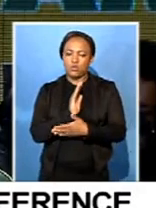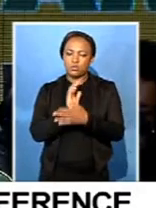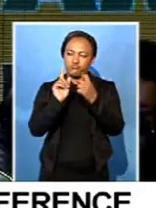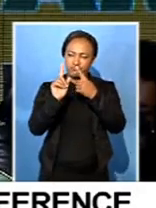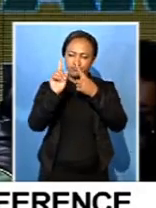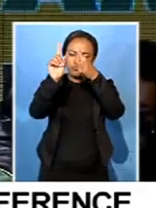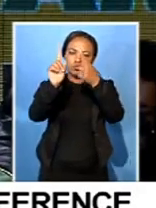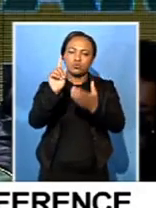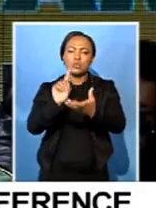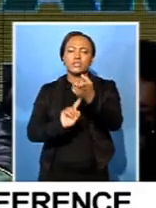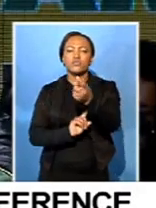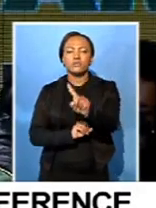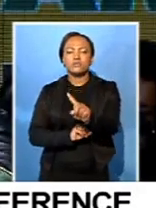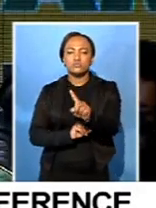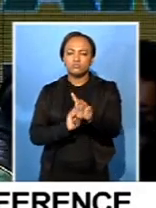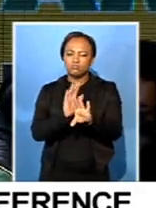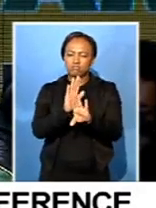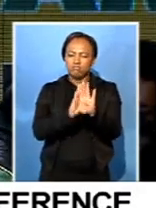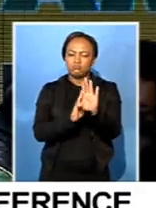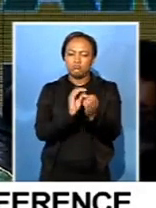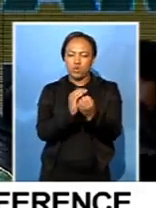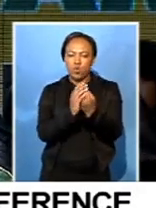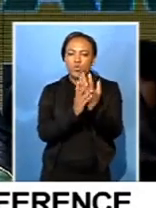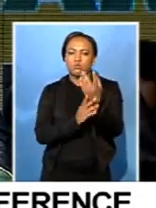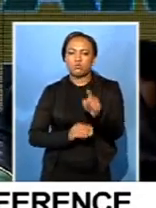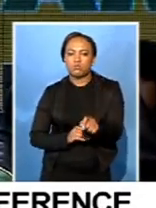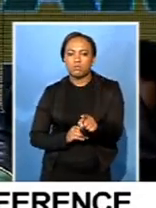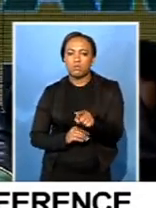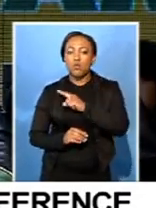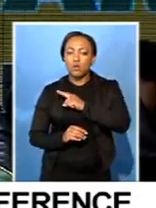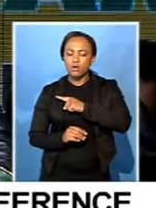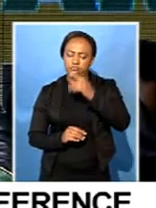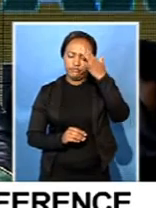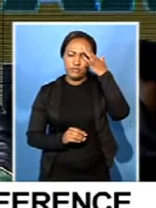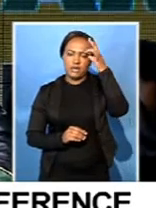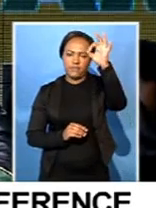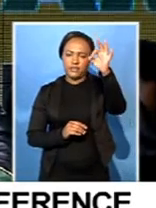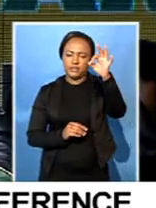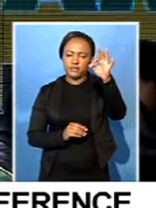much needed growth. Government will need to